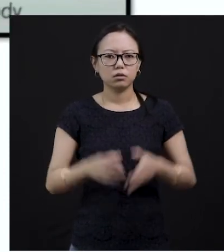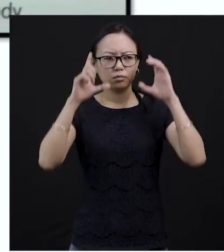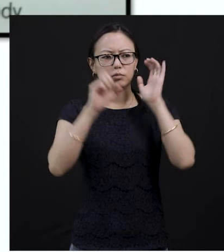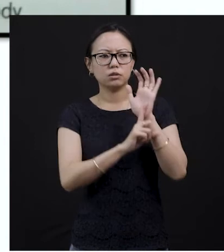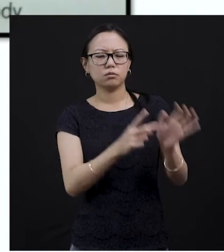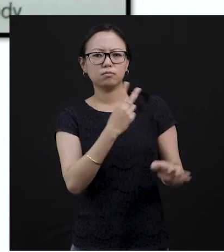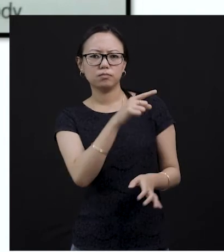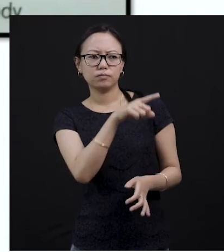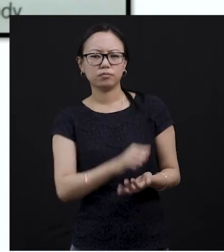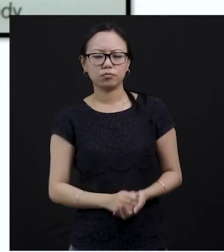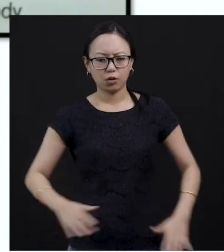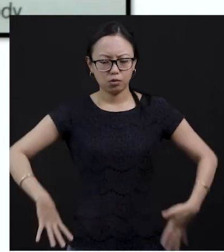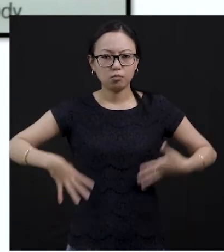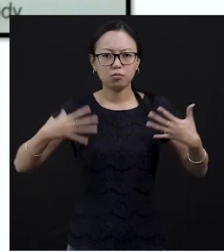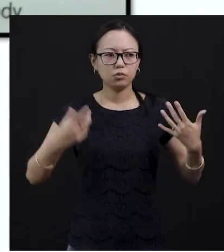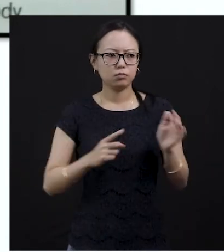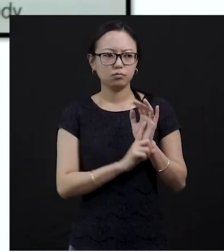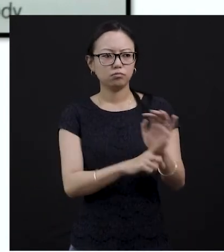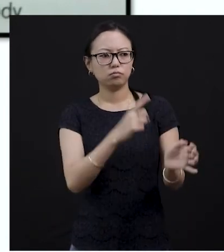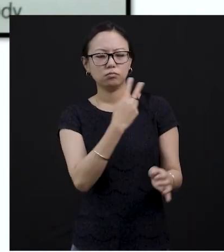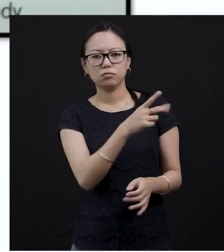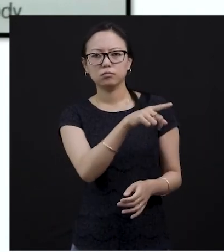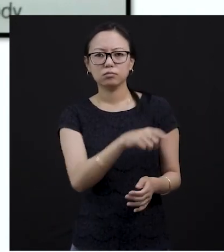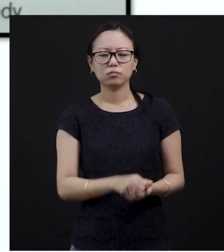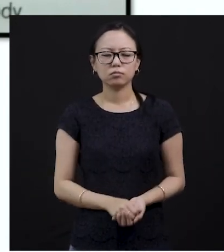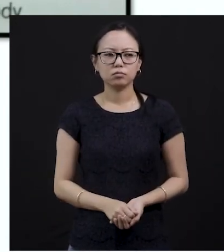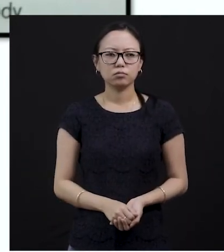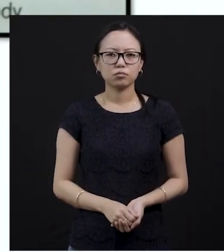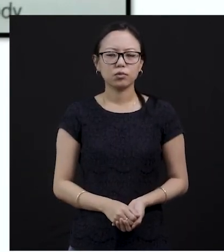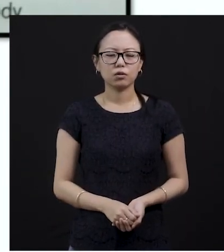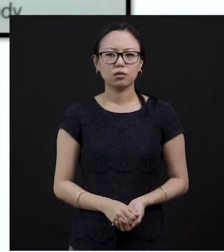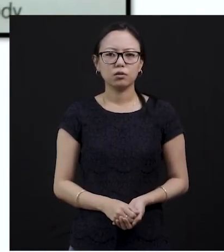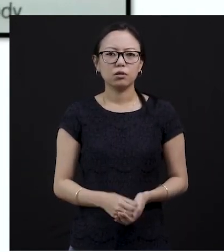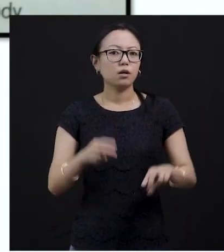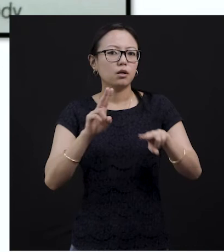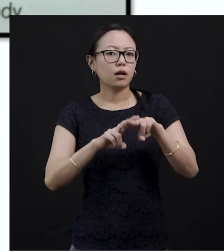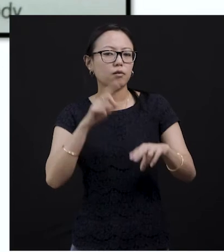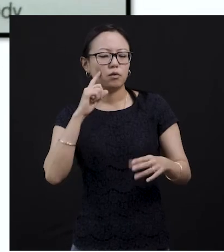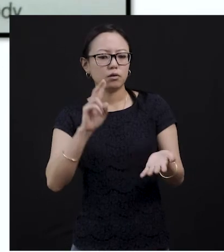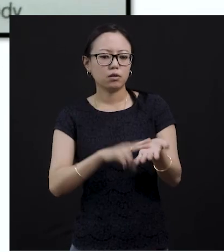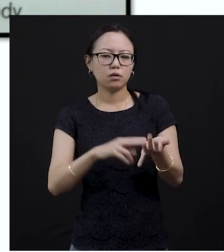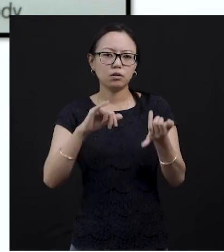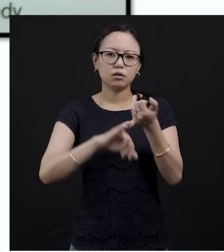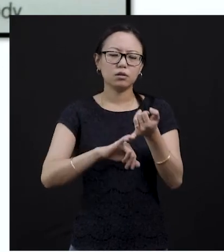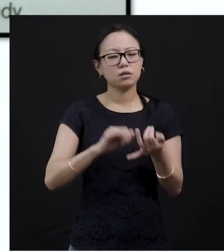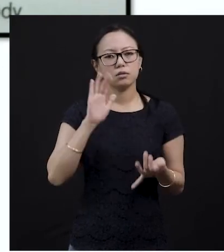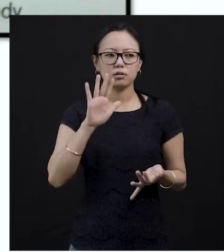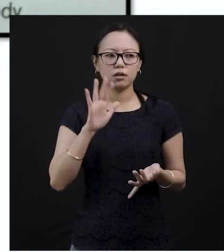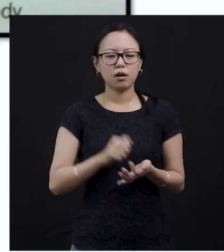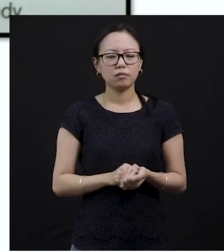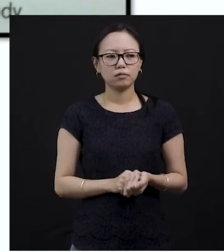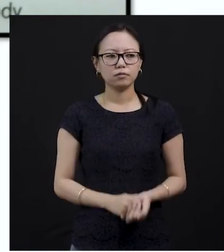See, fishes have streamlined body and they have fins. See, these small parts are known